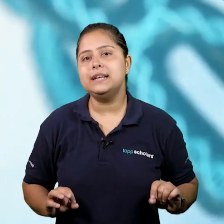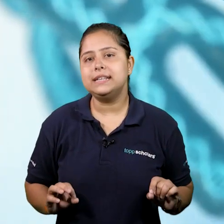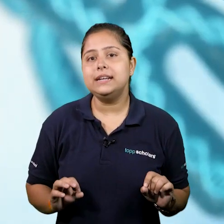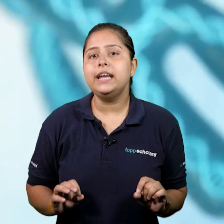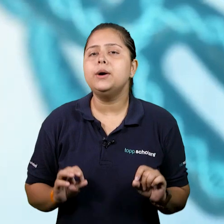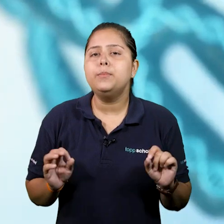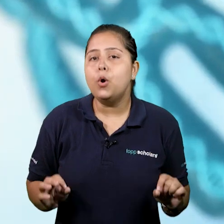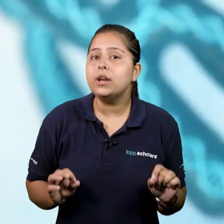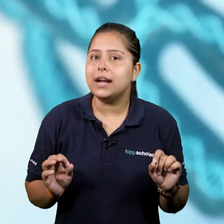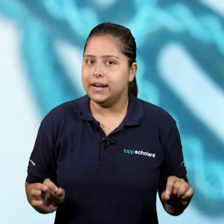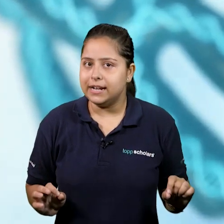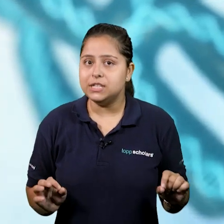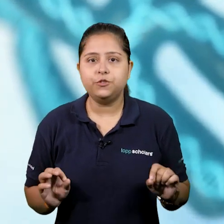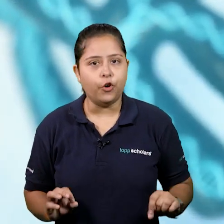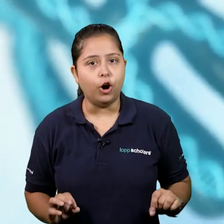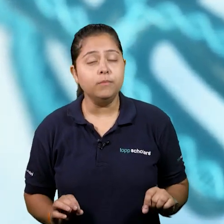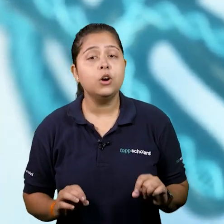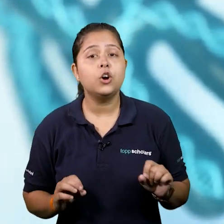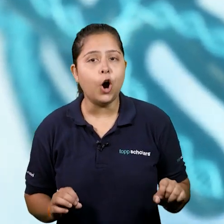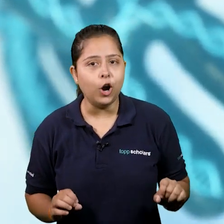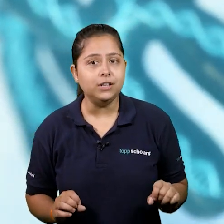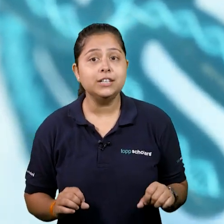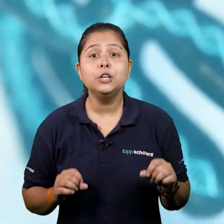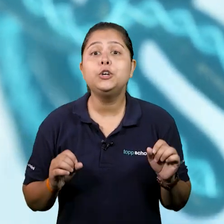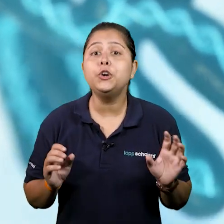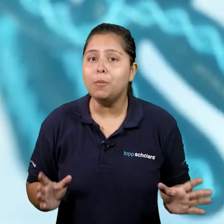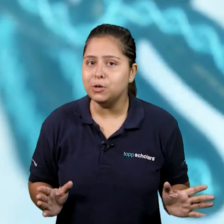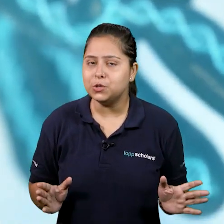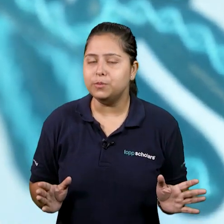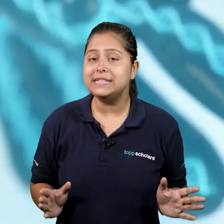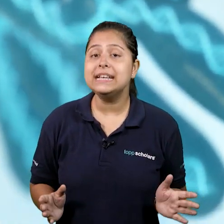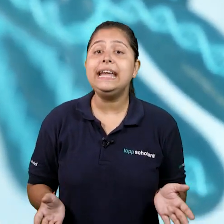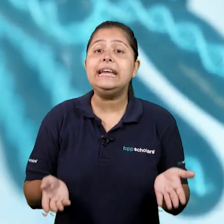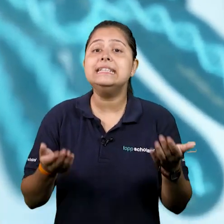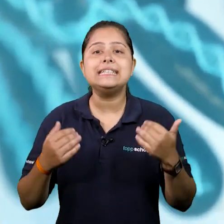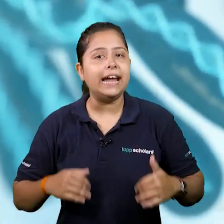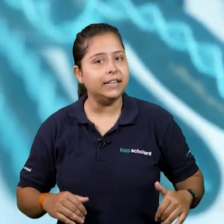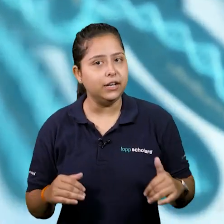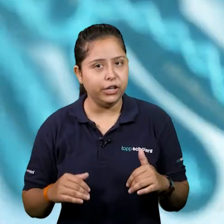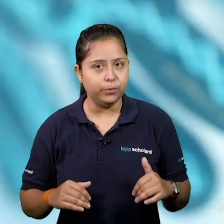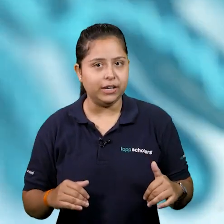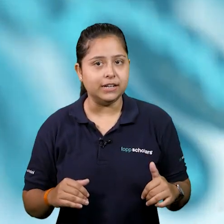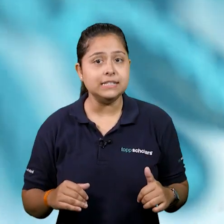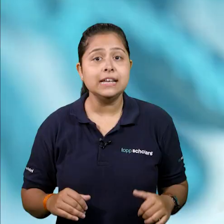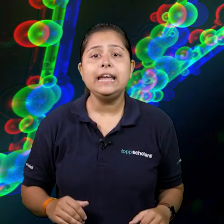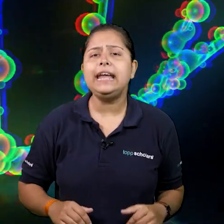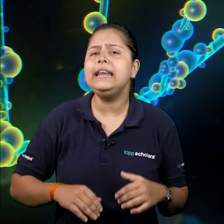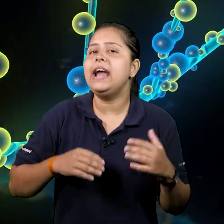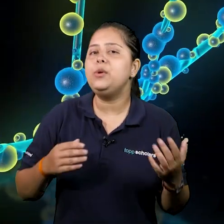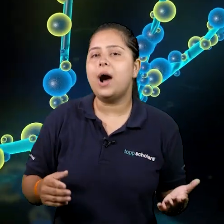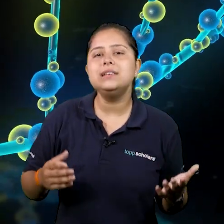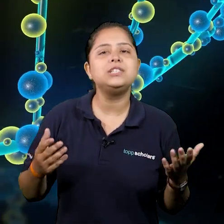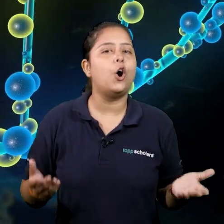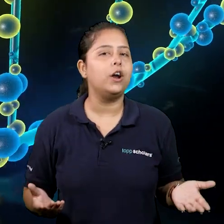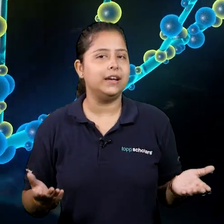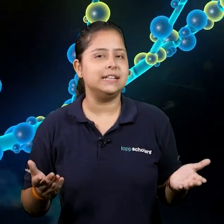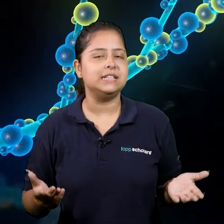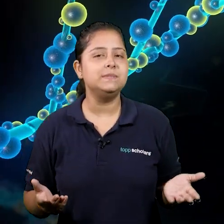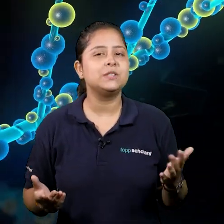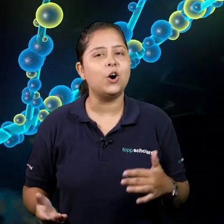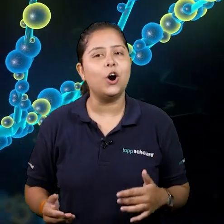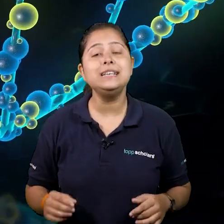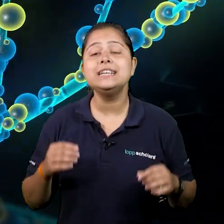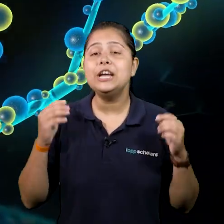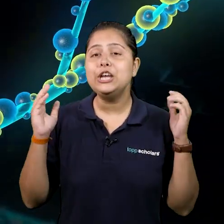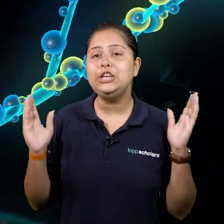is present in a more condensed form called chromosomes inside the nucleus in advanced